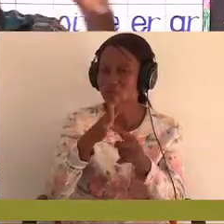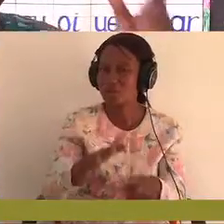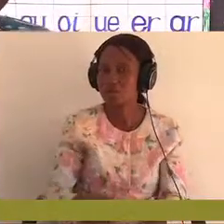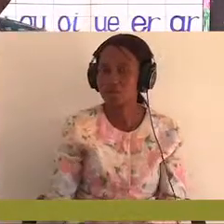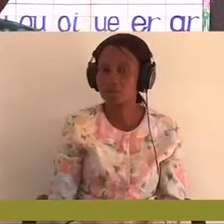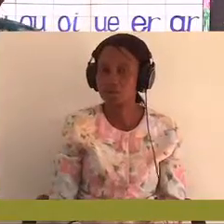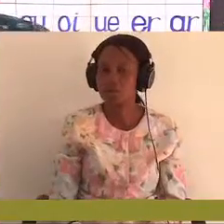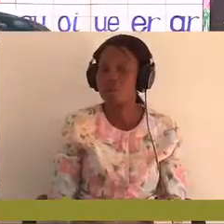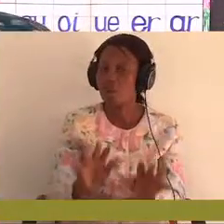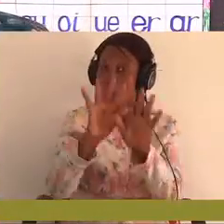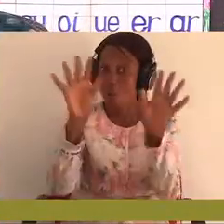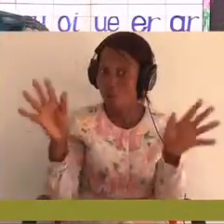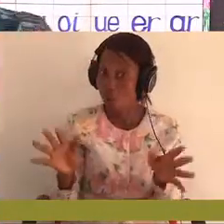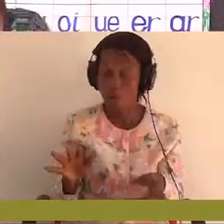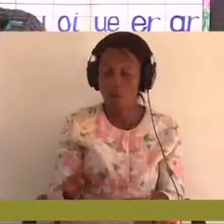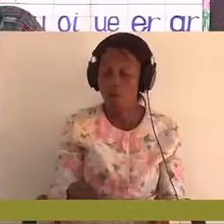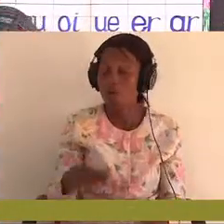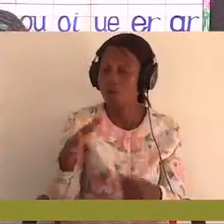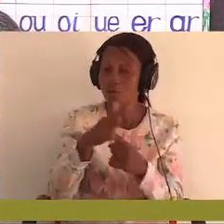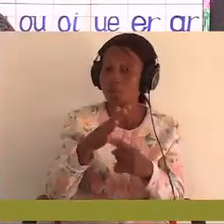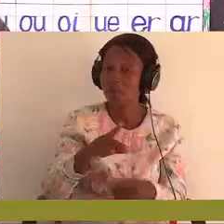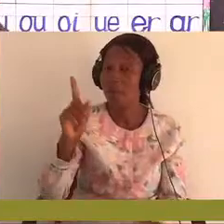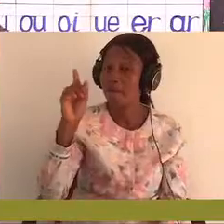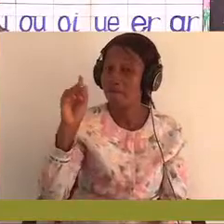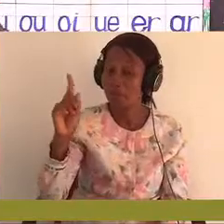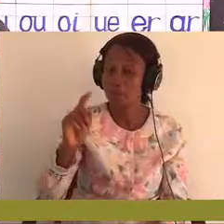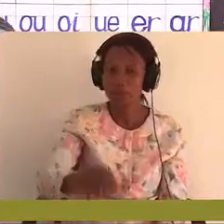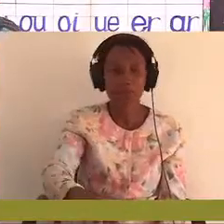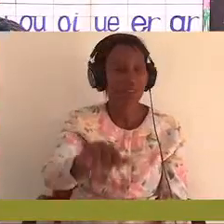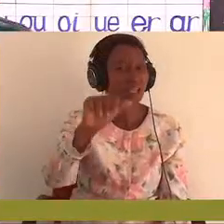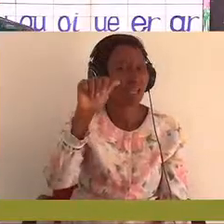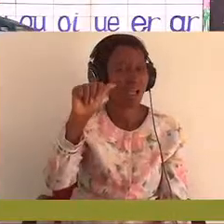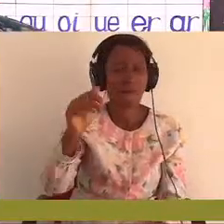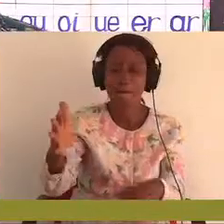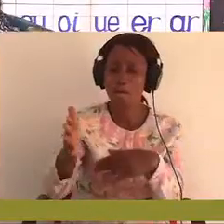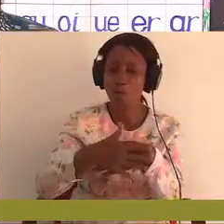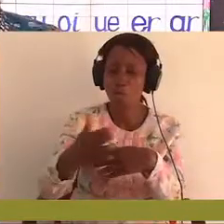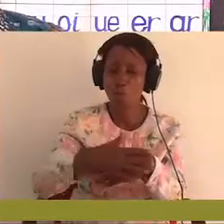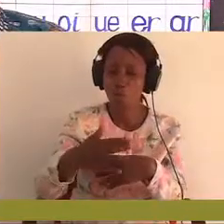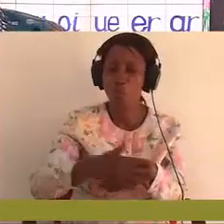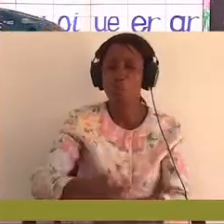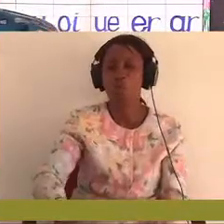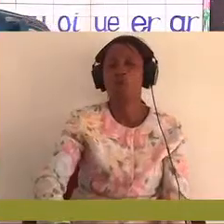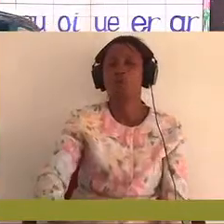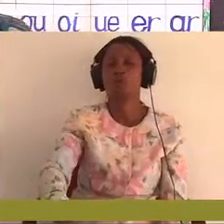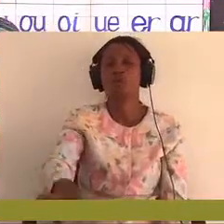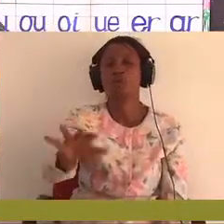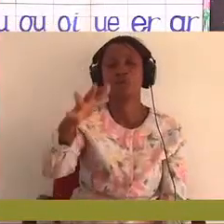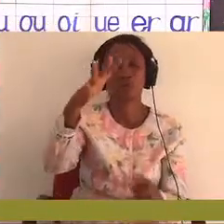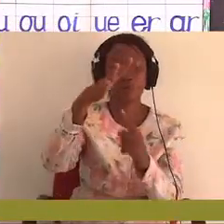We told you all the sounds are important, but a is very important. That very must be underlined.